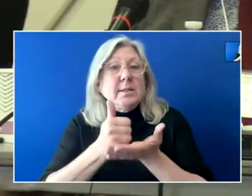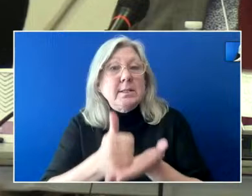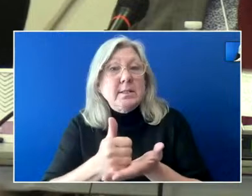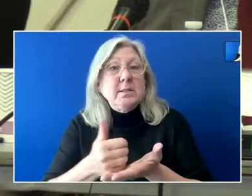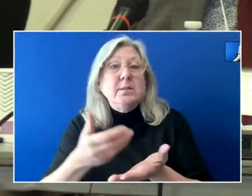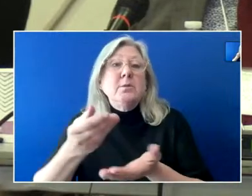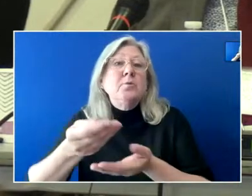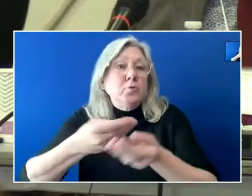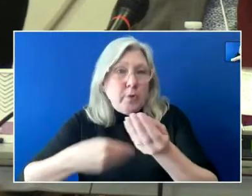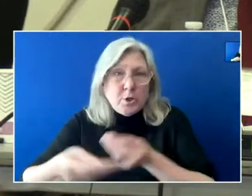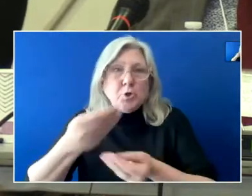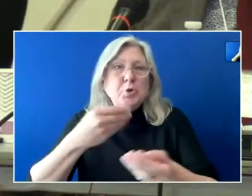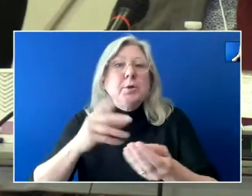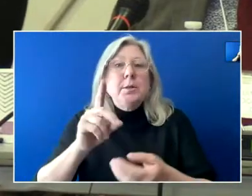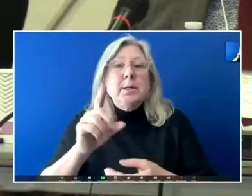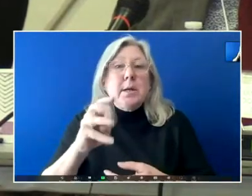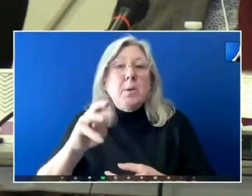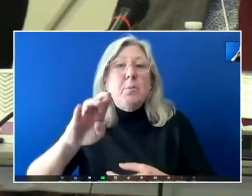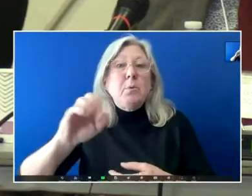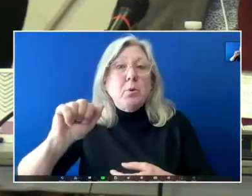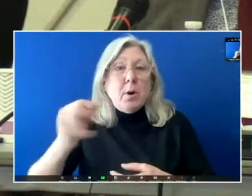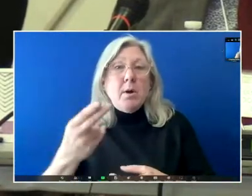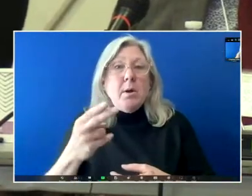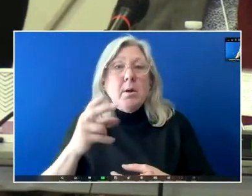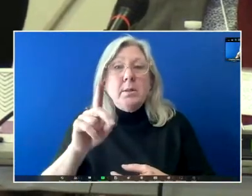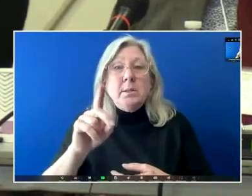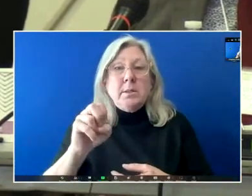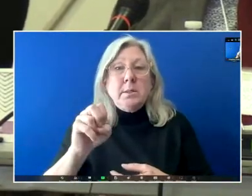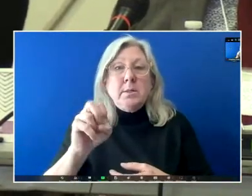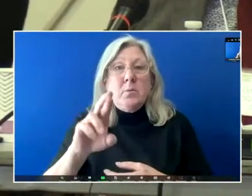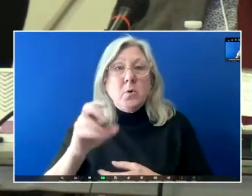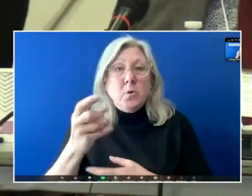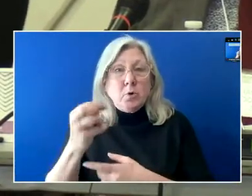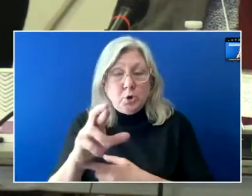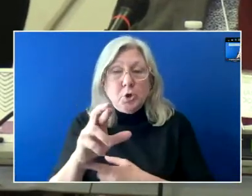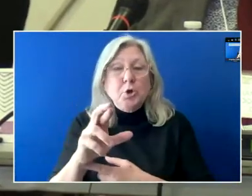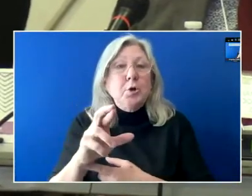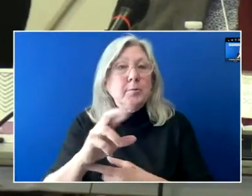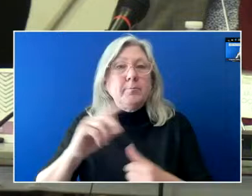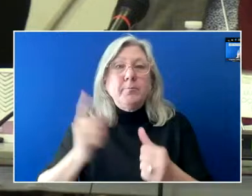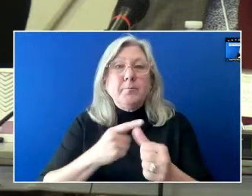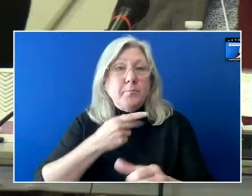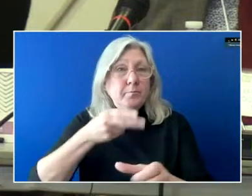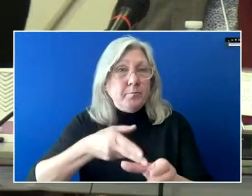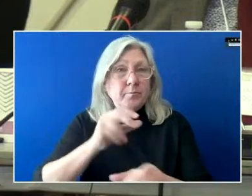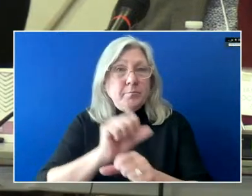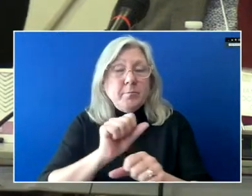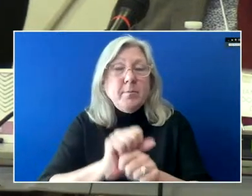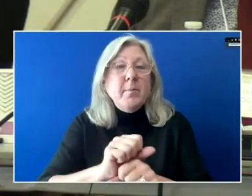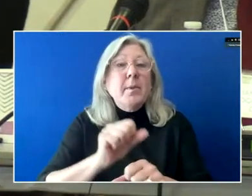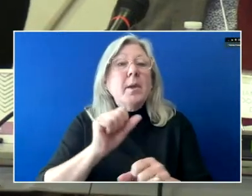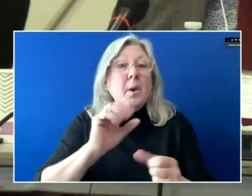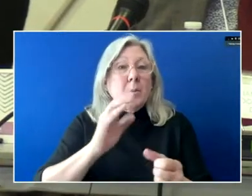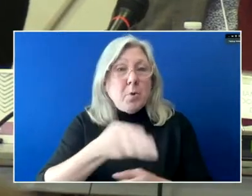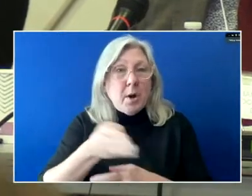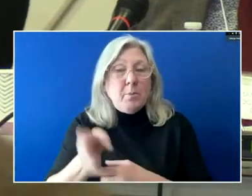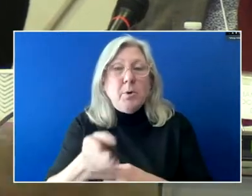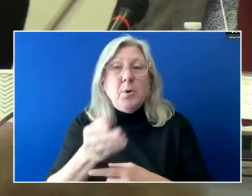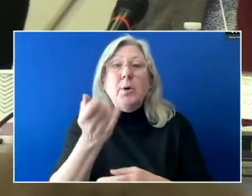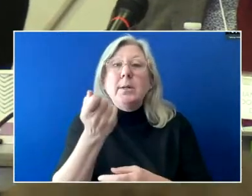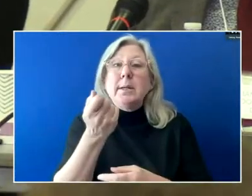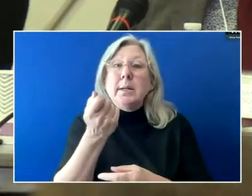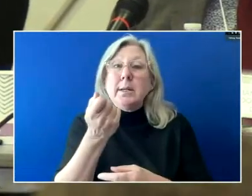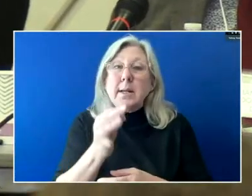roers was first employed by the town of brator on October 1994 and Faithfully